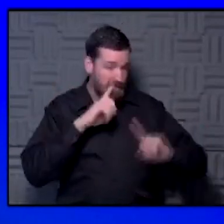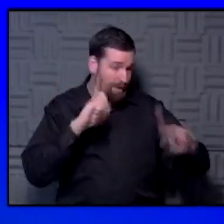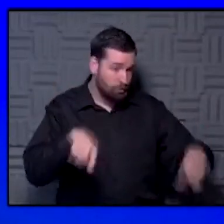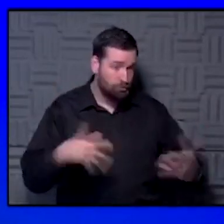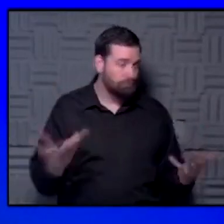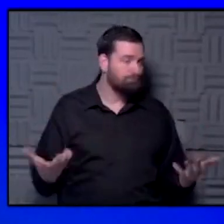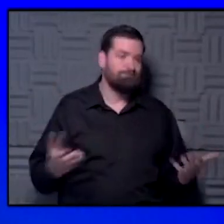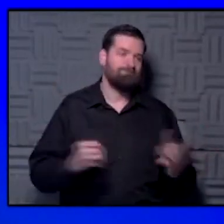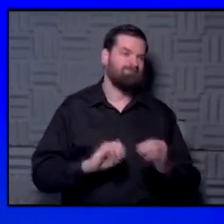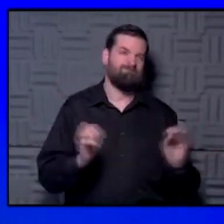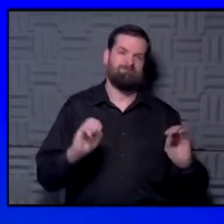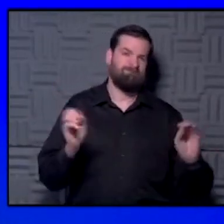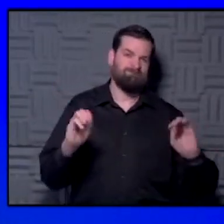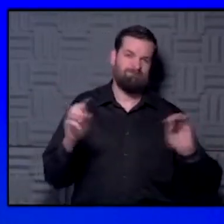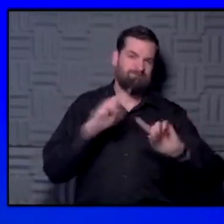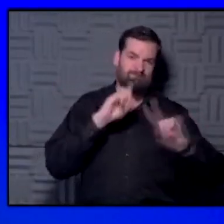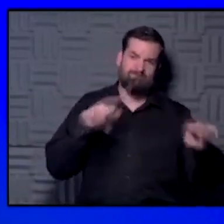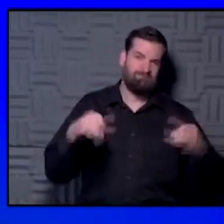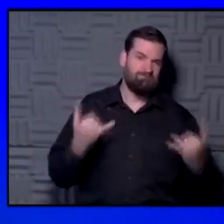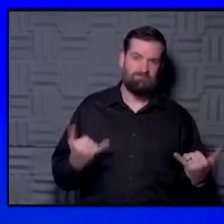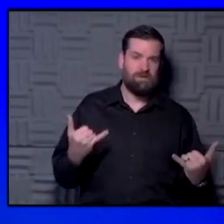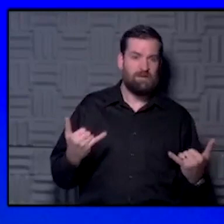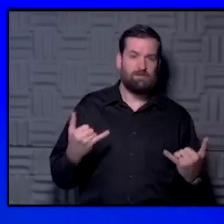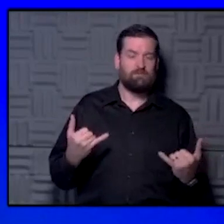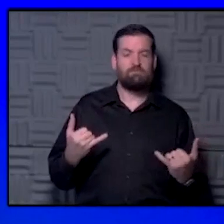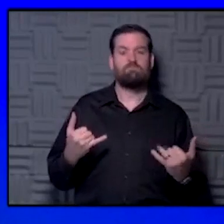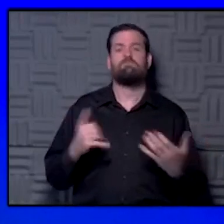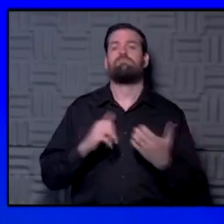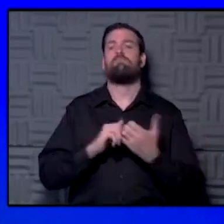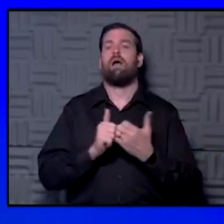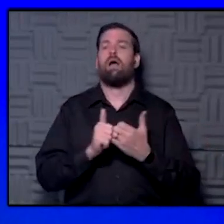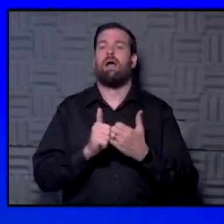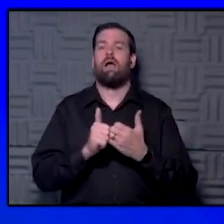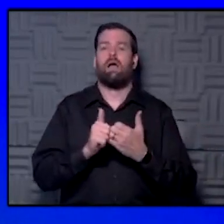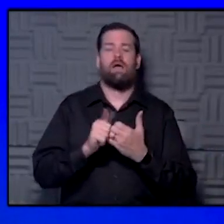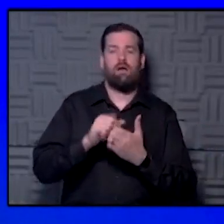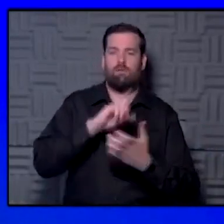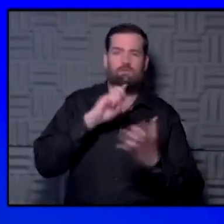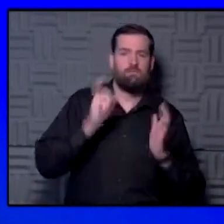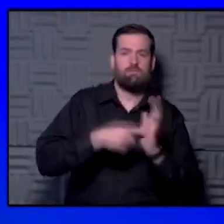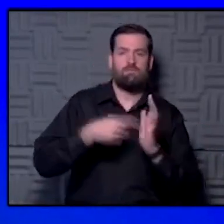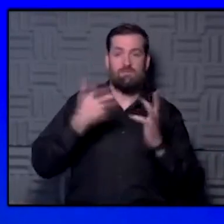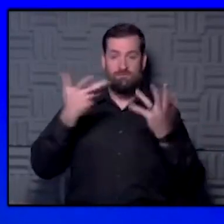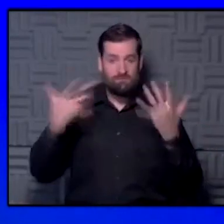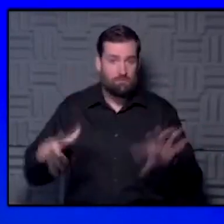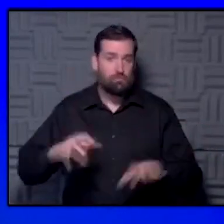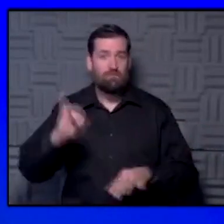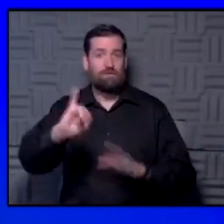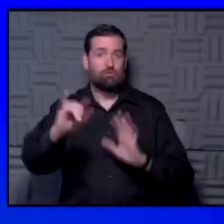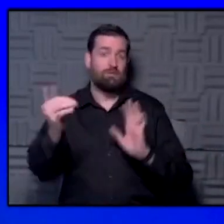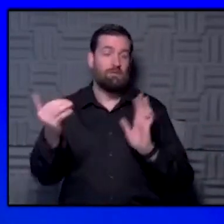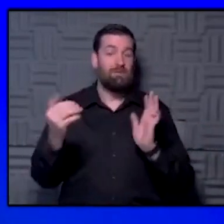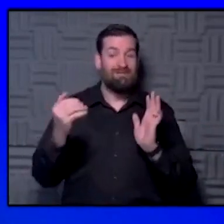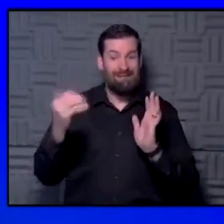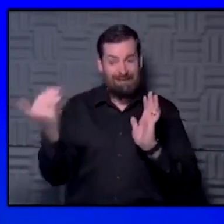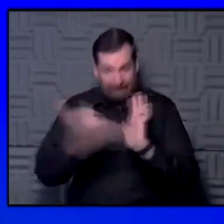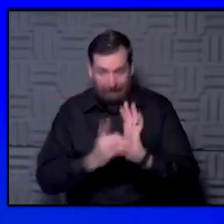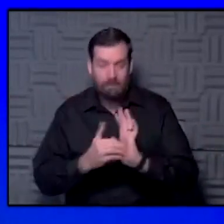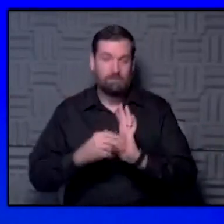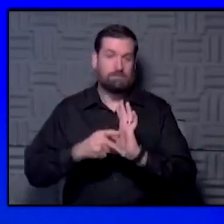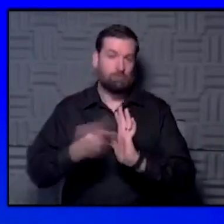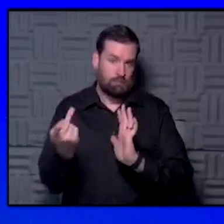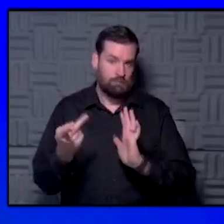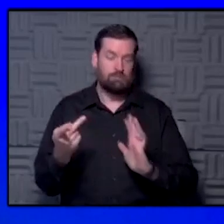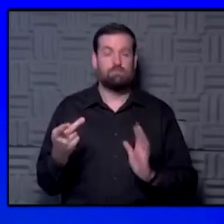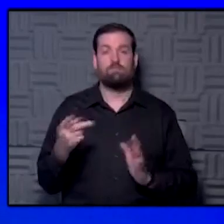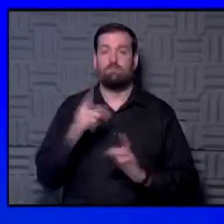have a good answer right now about how are we going about identifying if you've had reinfection or not. So our main goal